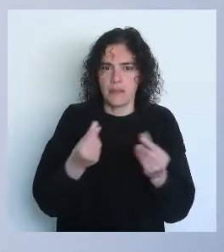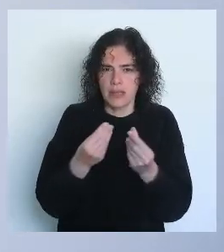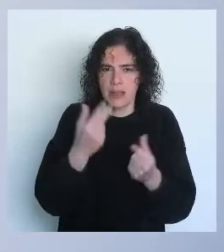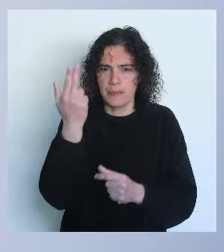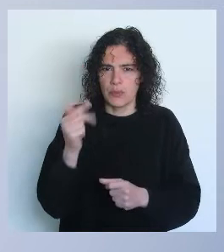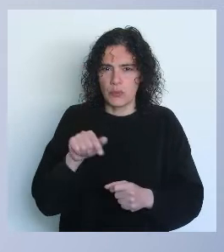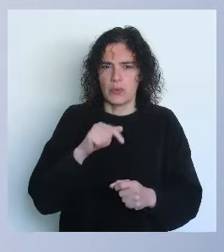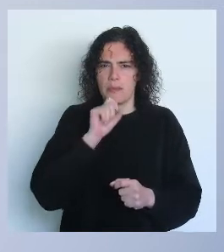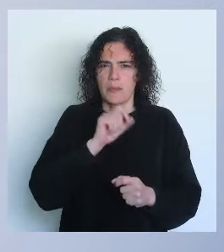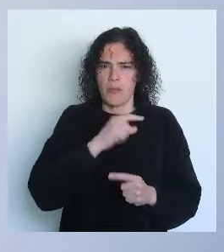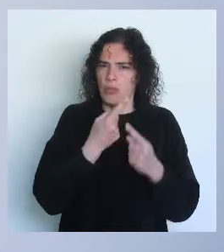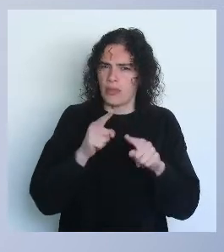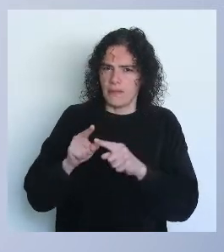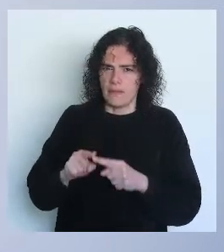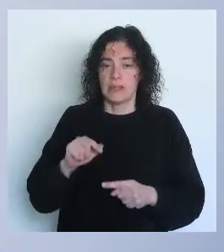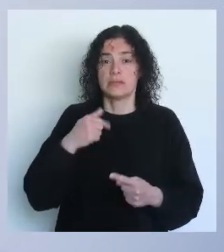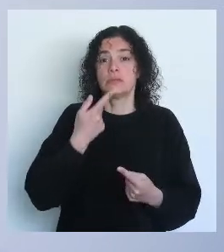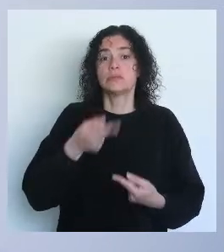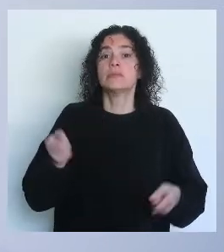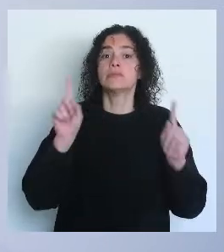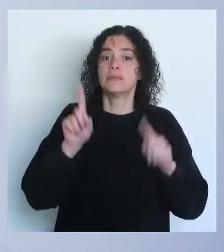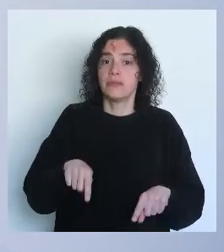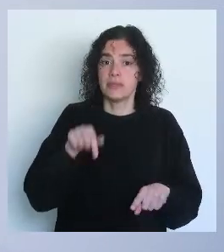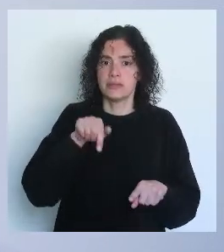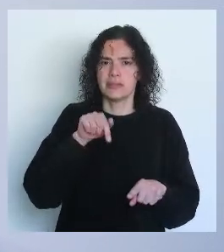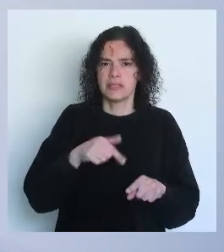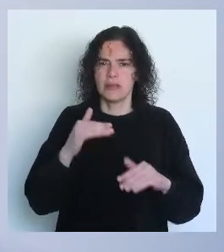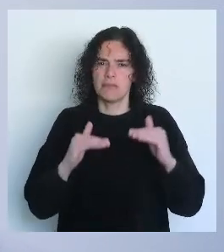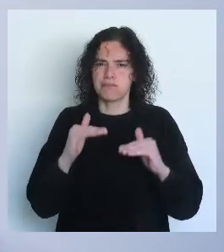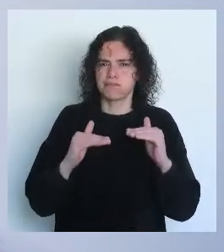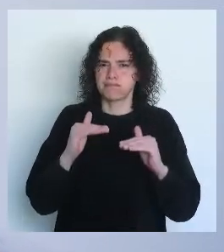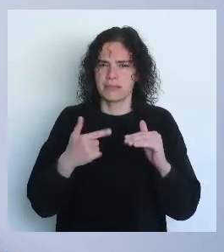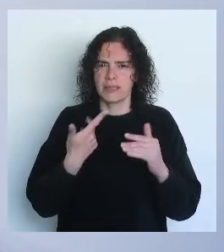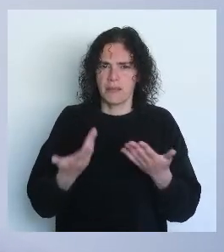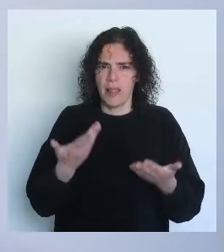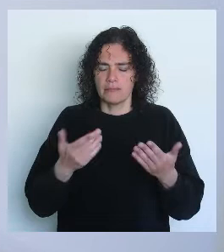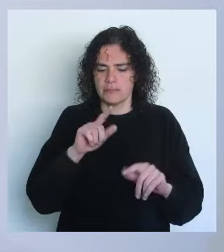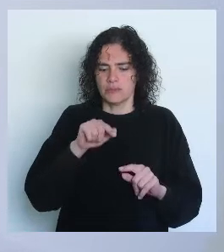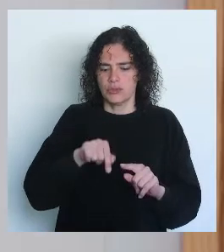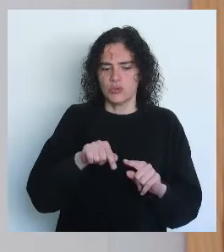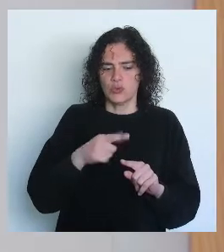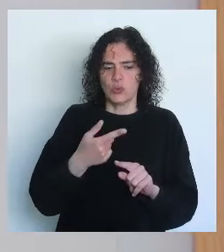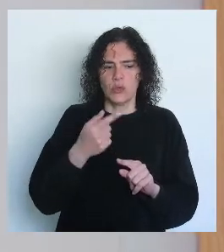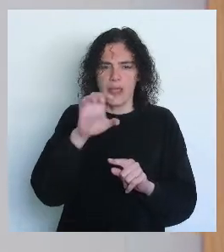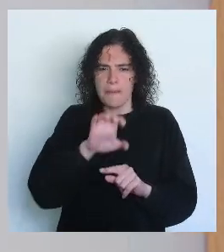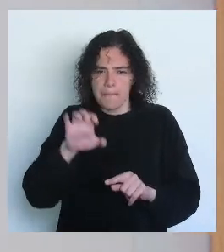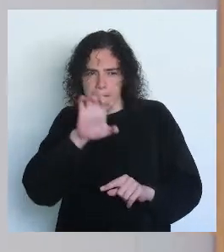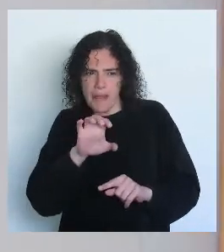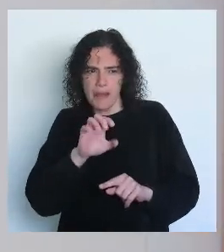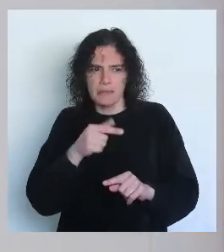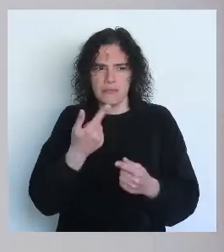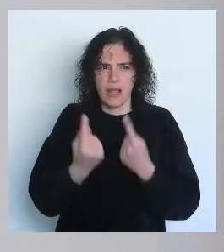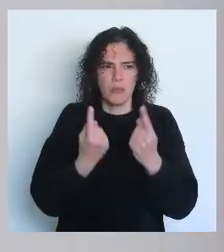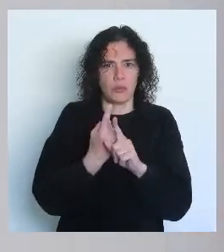work, the material of painting can be different. And again, this equilibrium, this balance between a